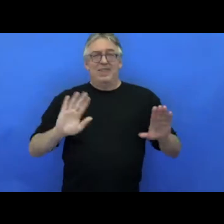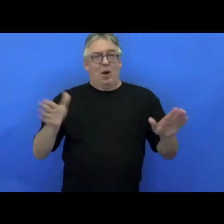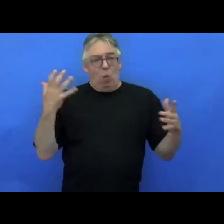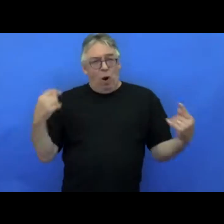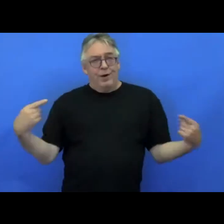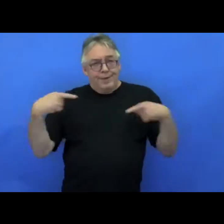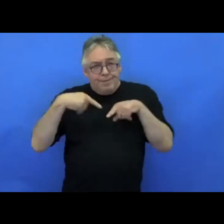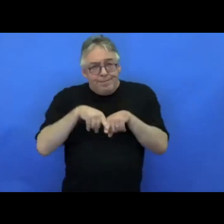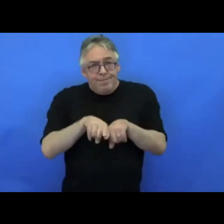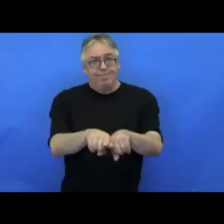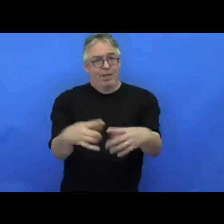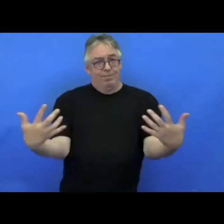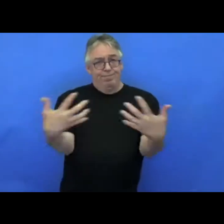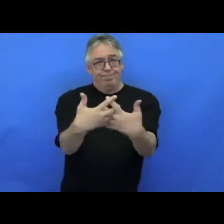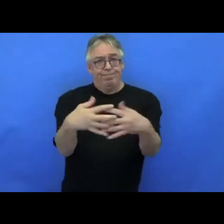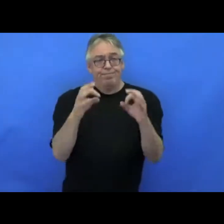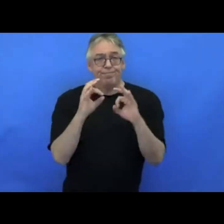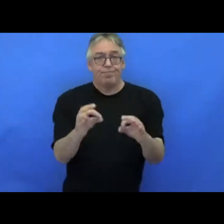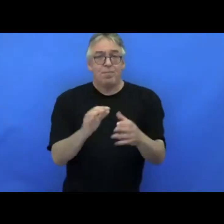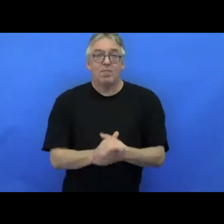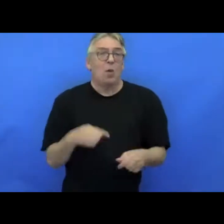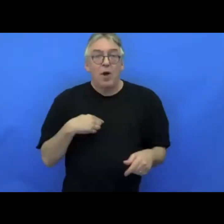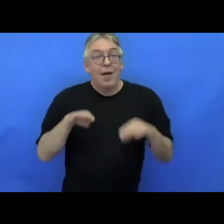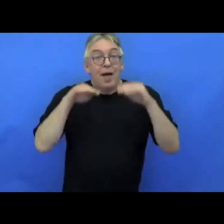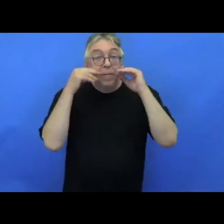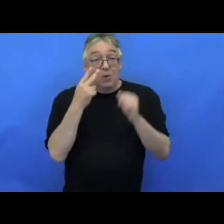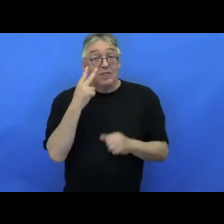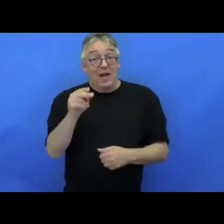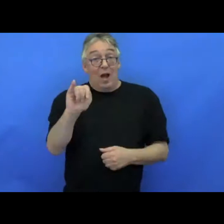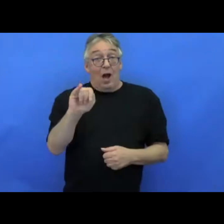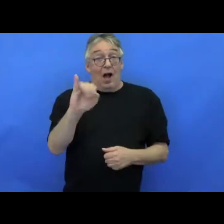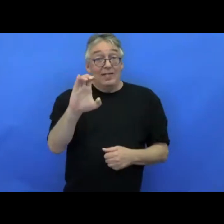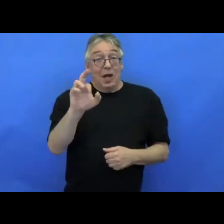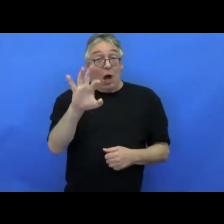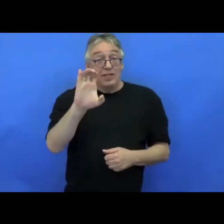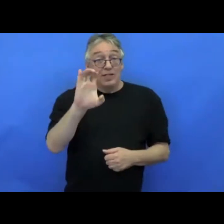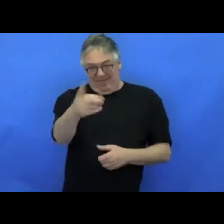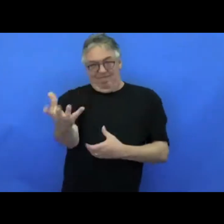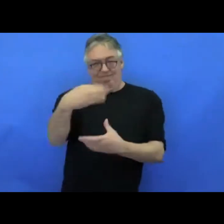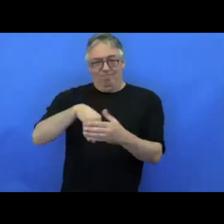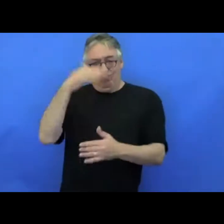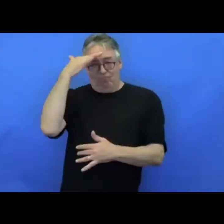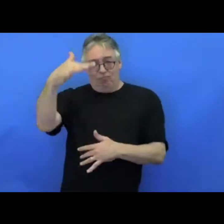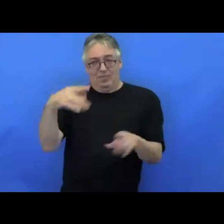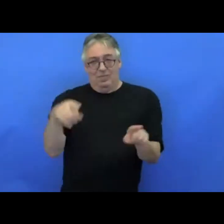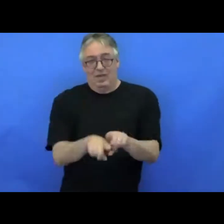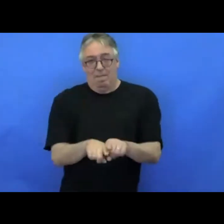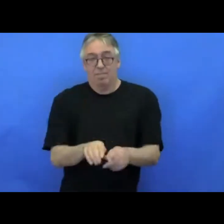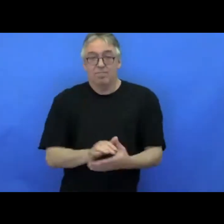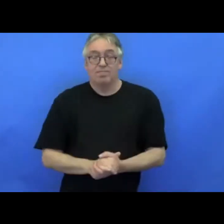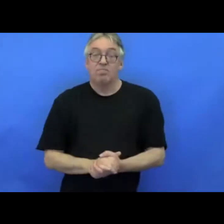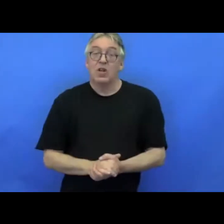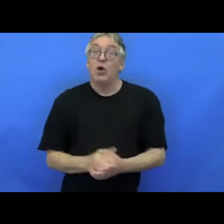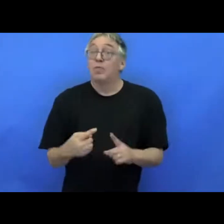it's really gratifying to see the ICRC engaged in that process. And I do agree with you that